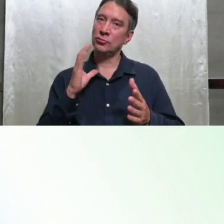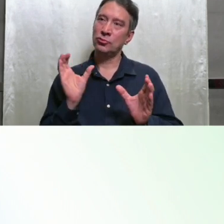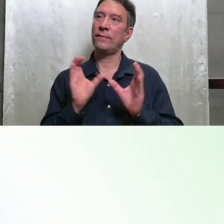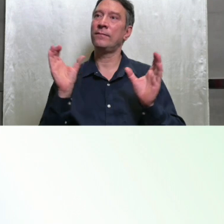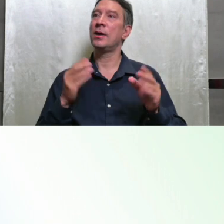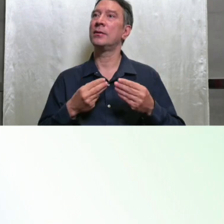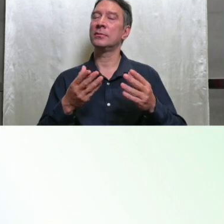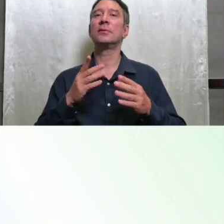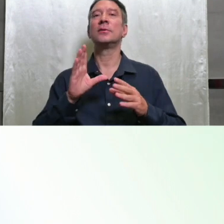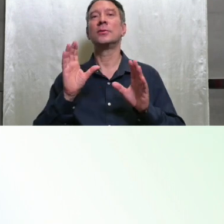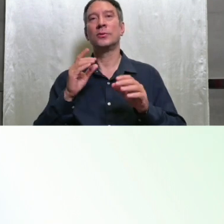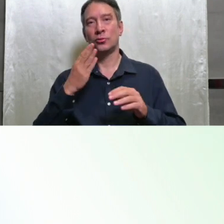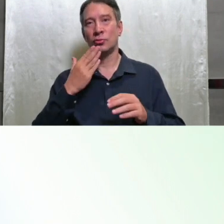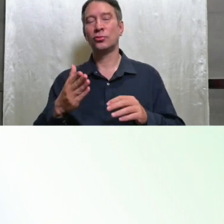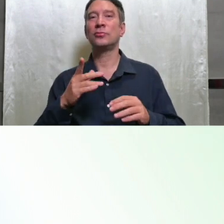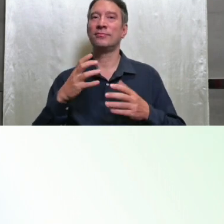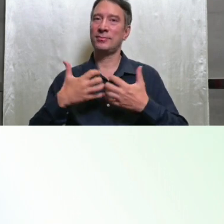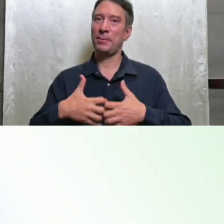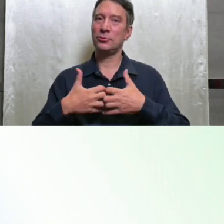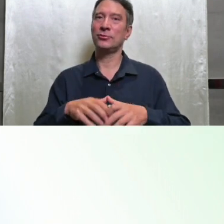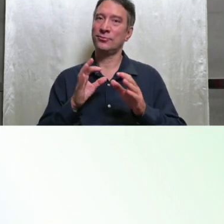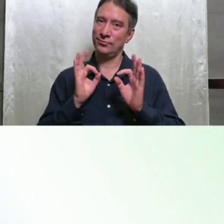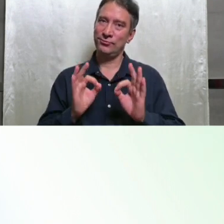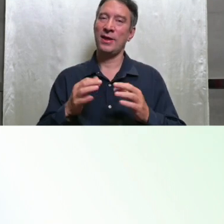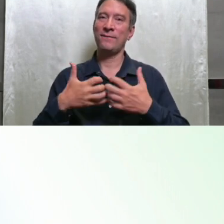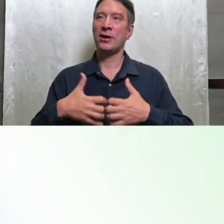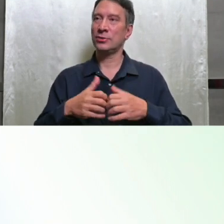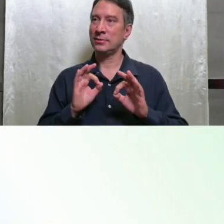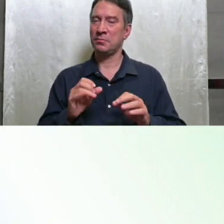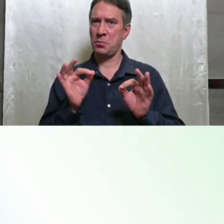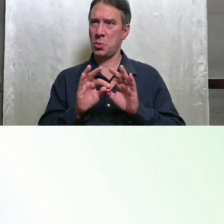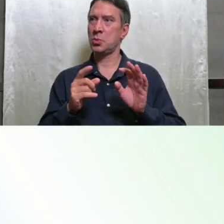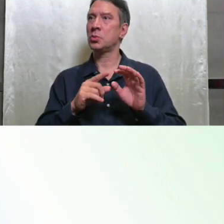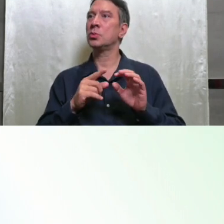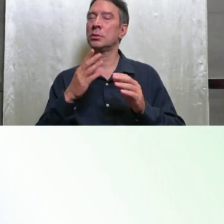the stackability and the progression looks like in the platform.